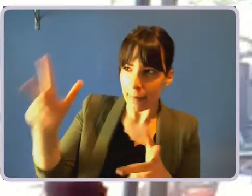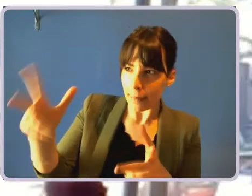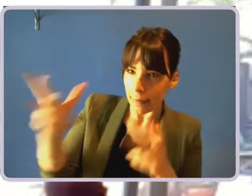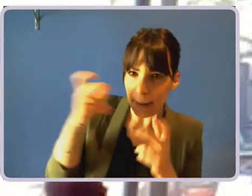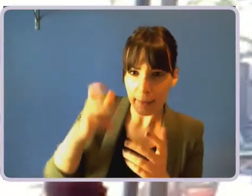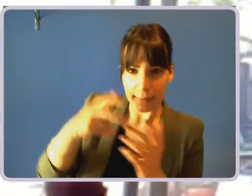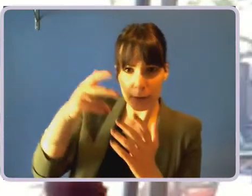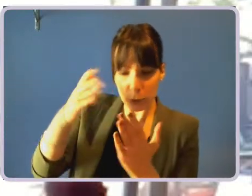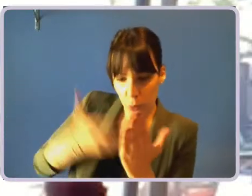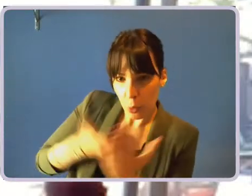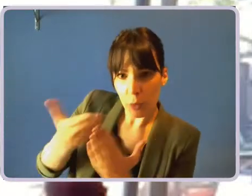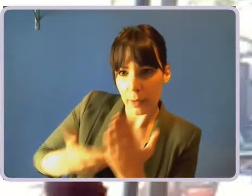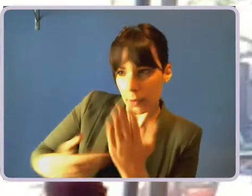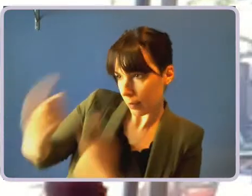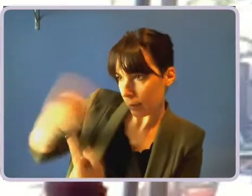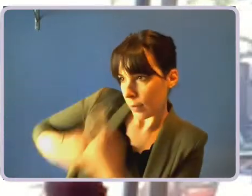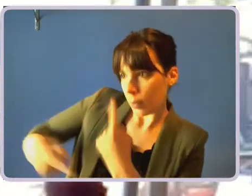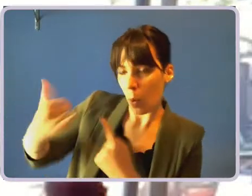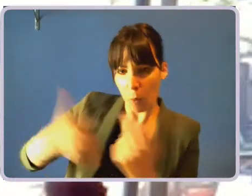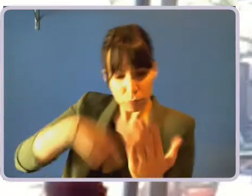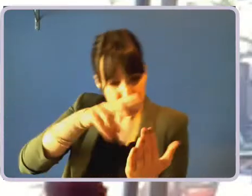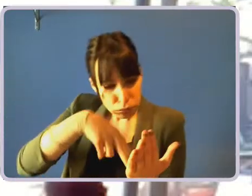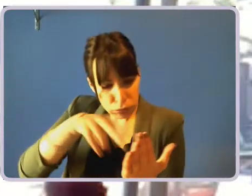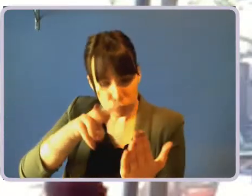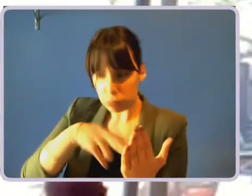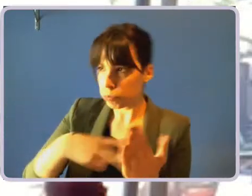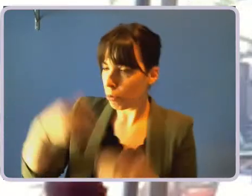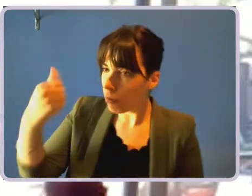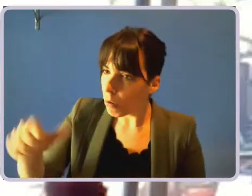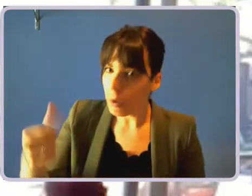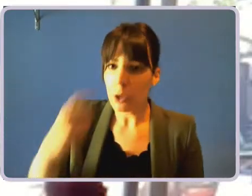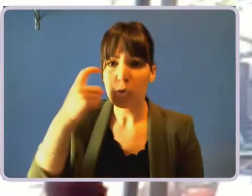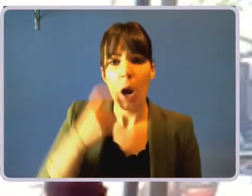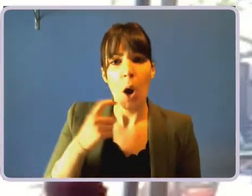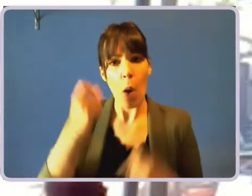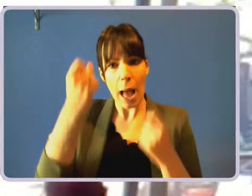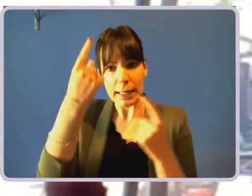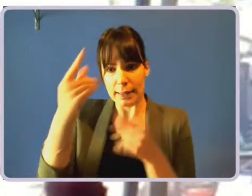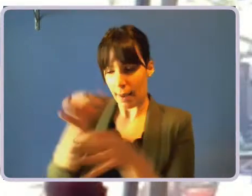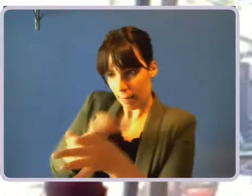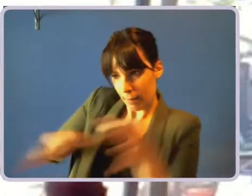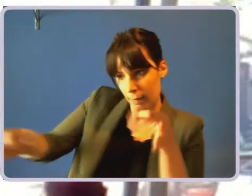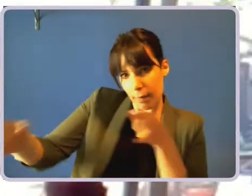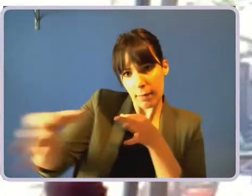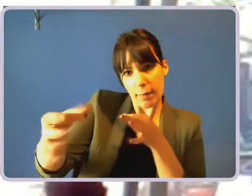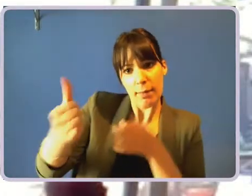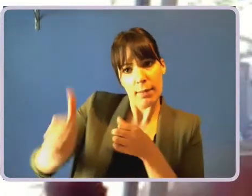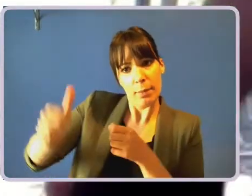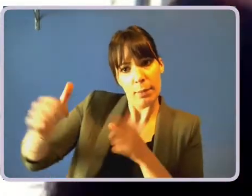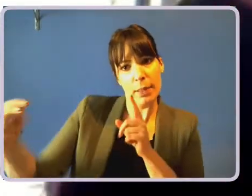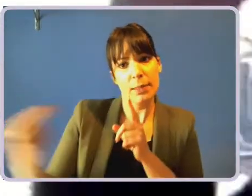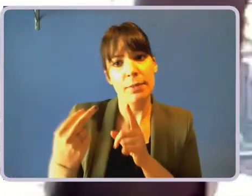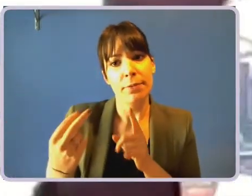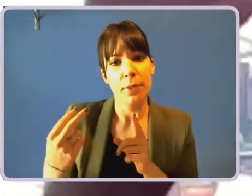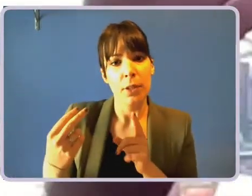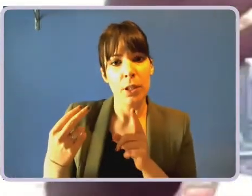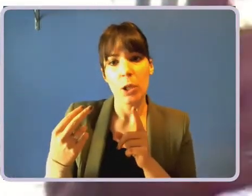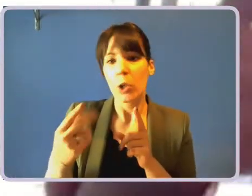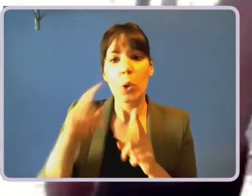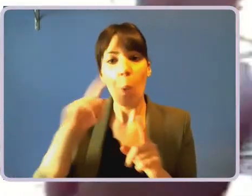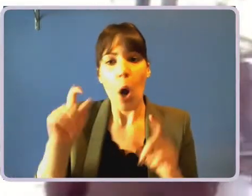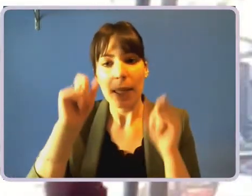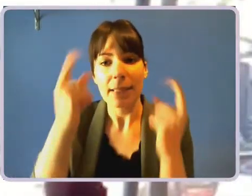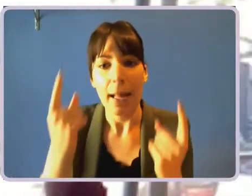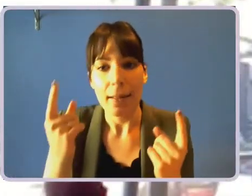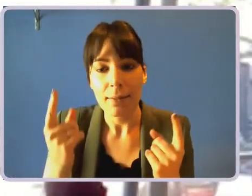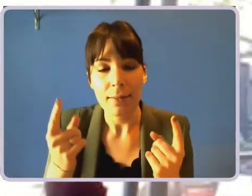appreciate what that experience is like from someone who's lived it, you just don't get it. you just, it's not in the front of your brain. It's